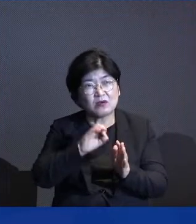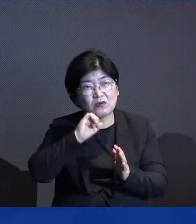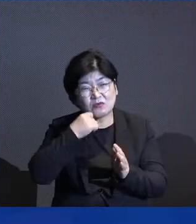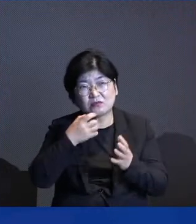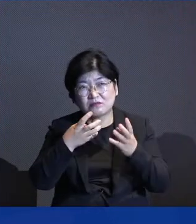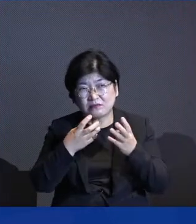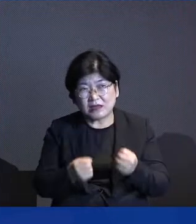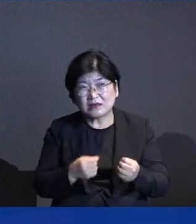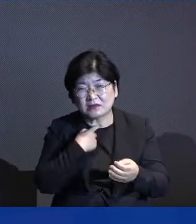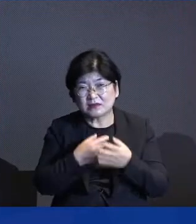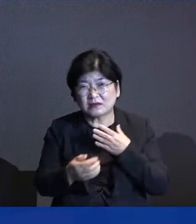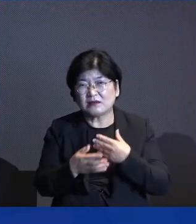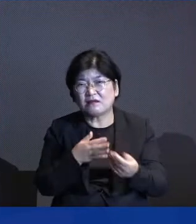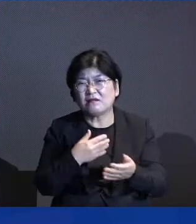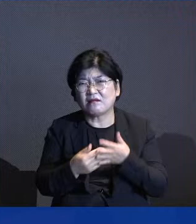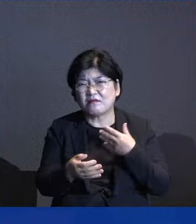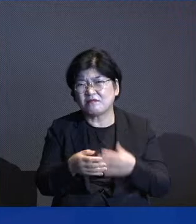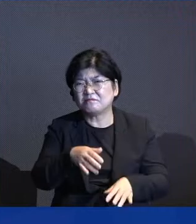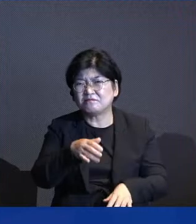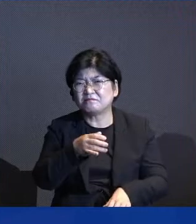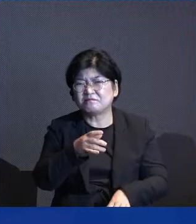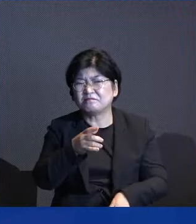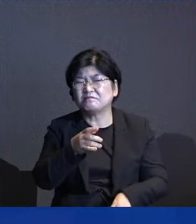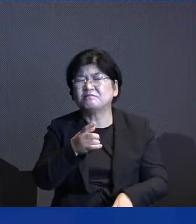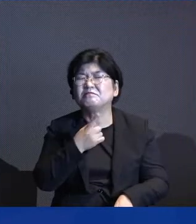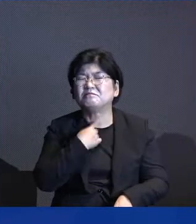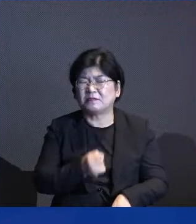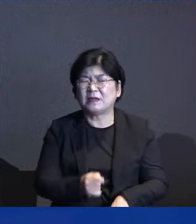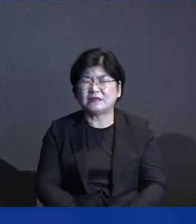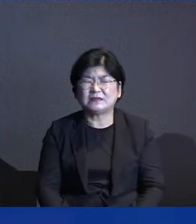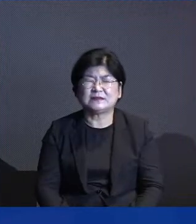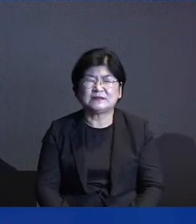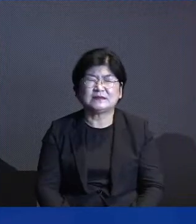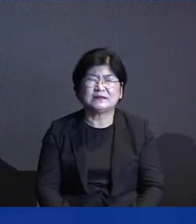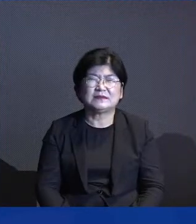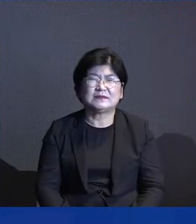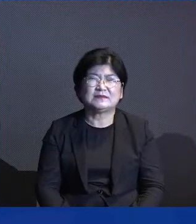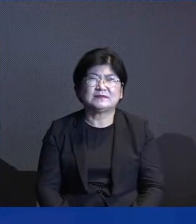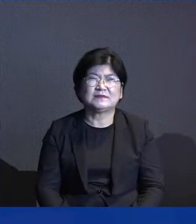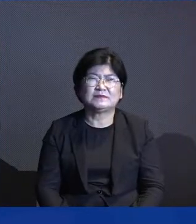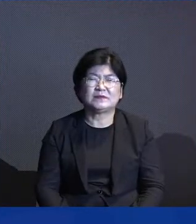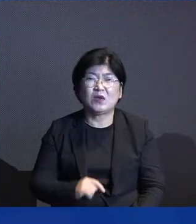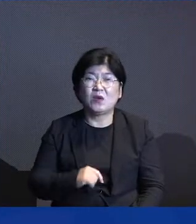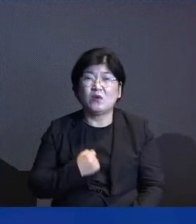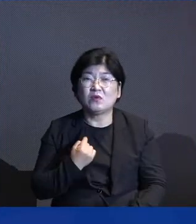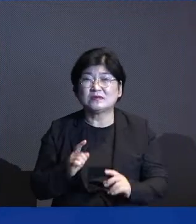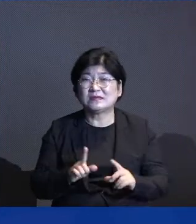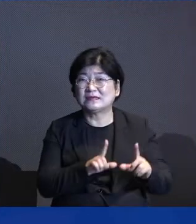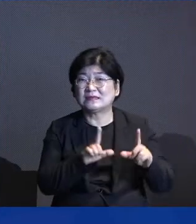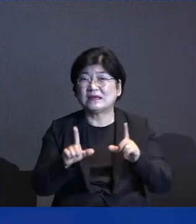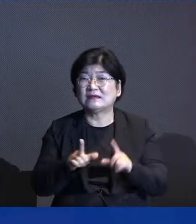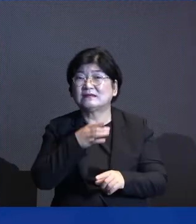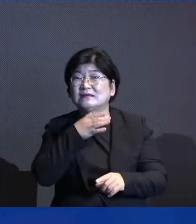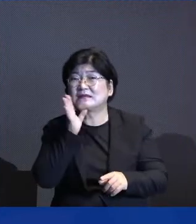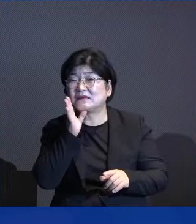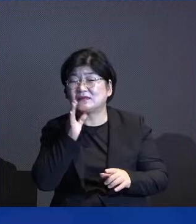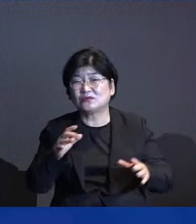So what they do at the center for integrated service for older adults living